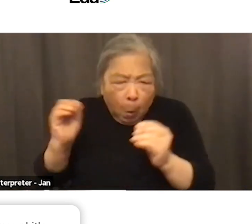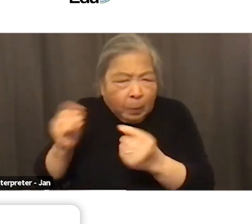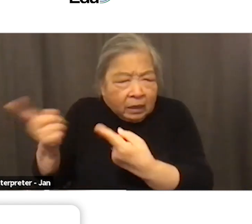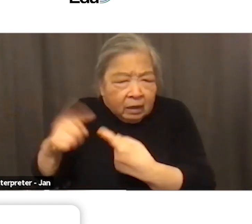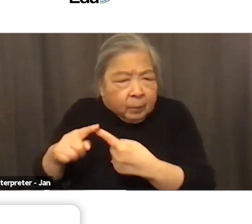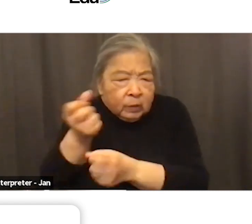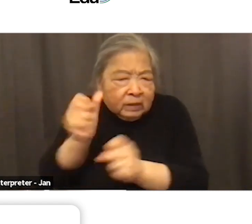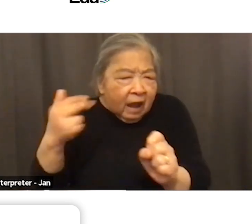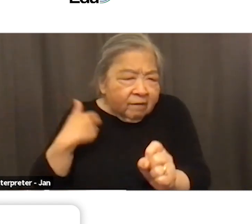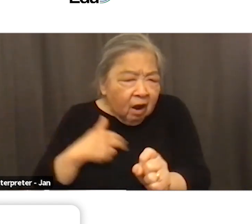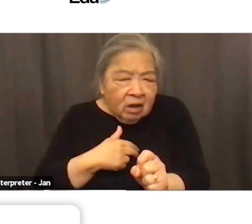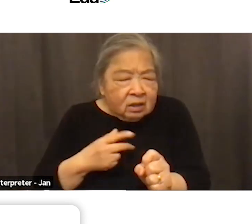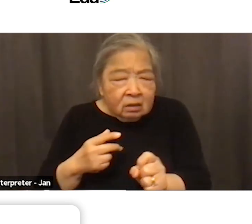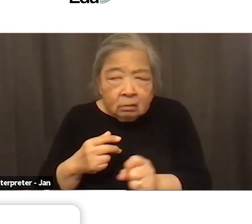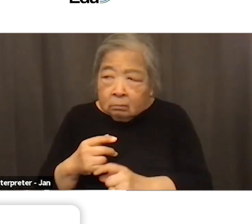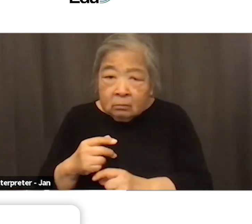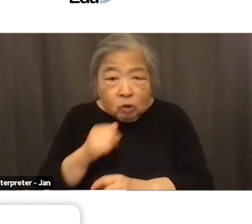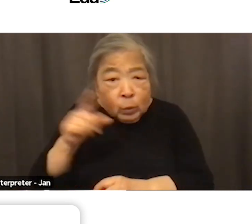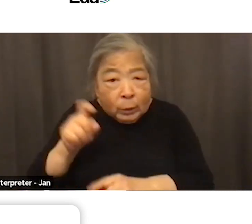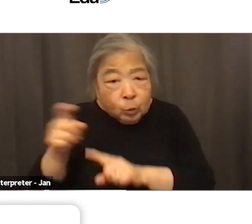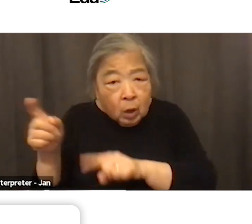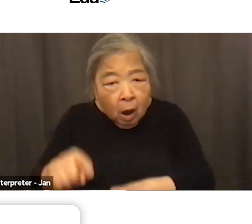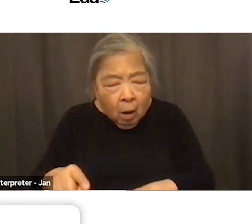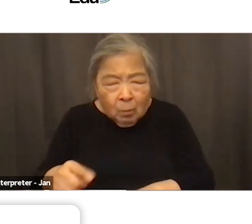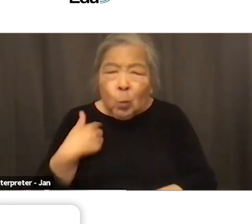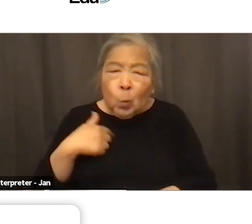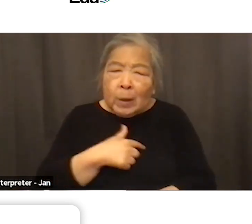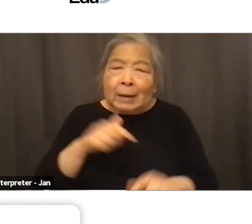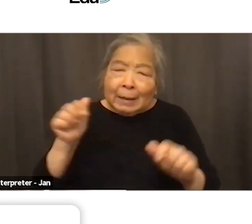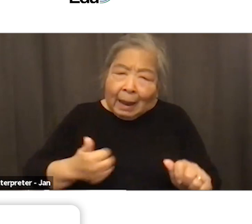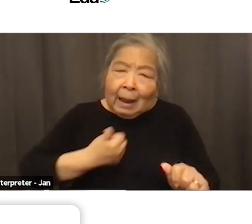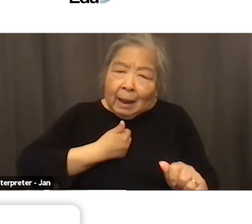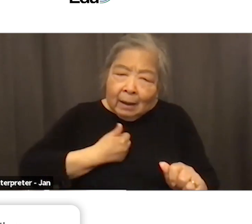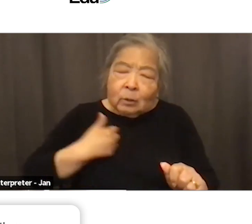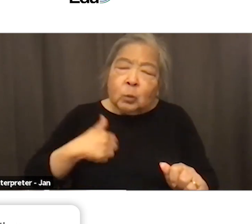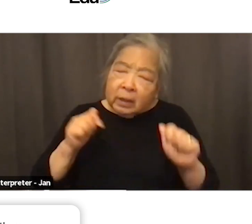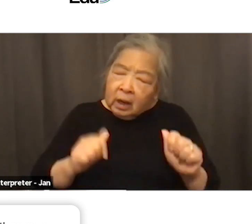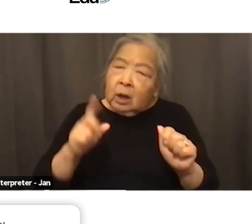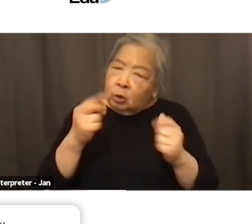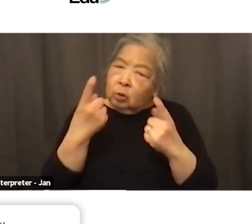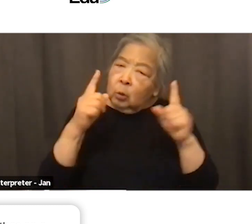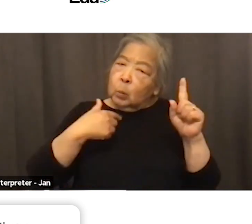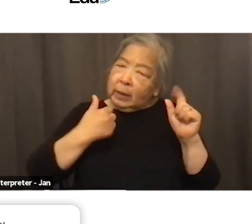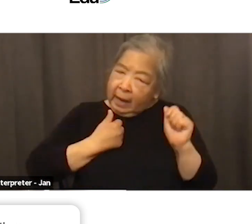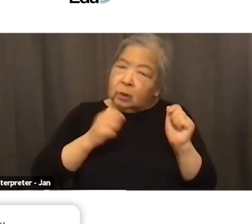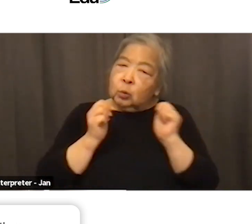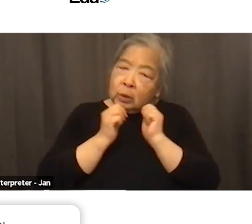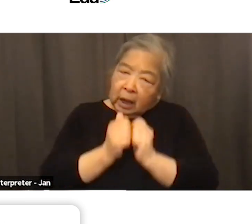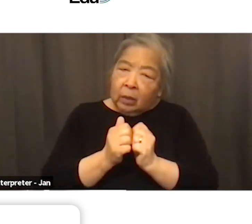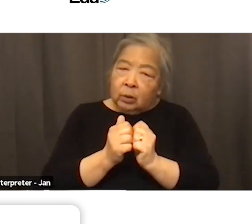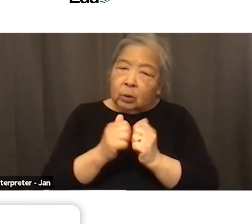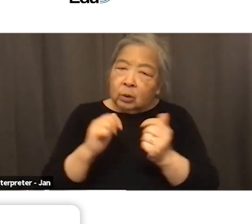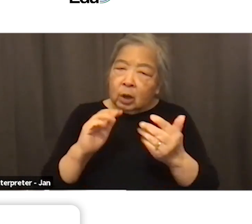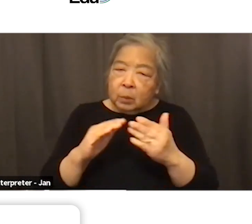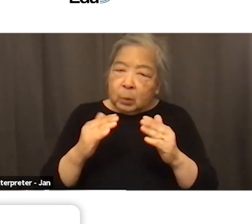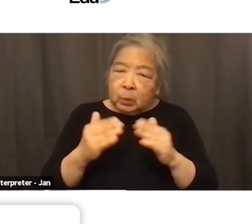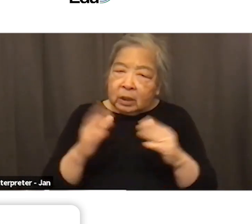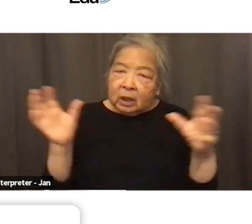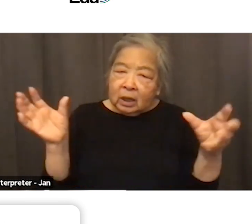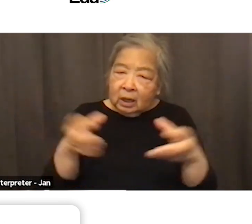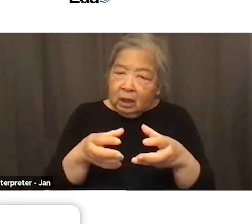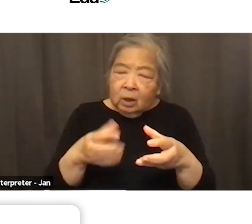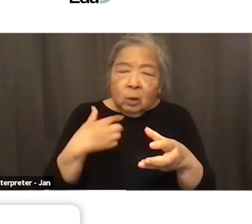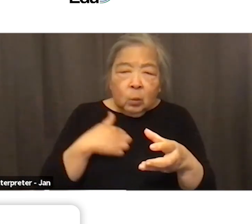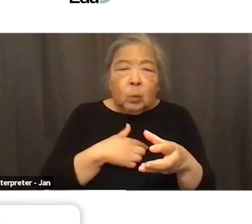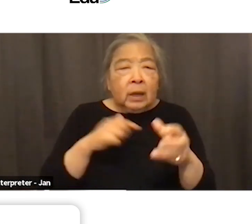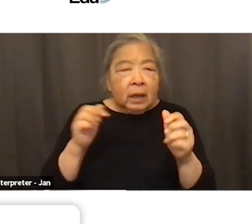dope. No one needs to come because we can do this. We can do this. We can do this together as a community. We totally fucking